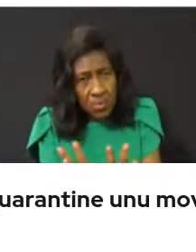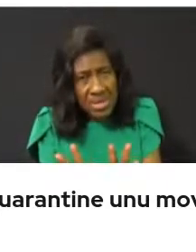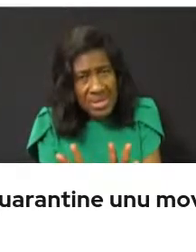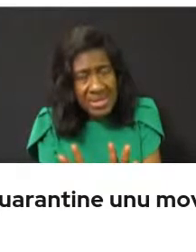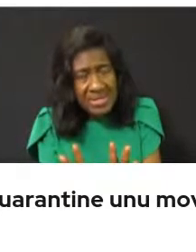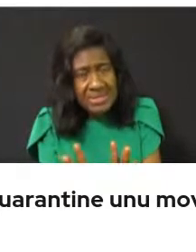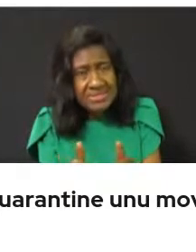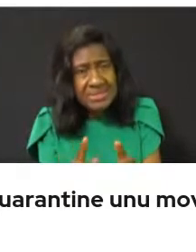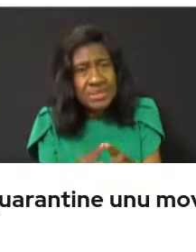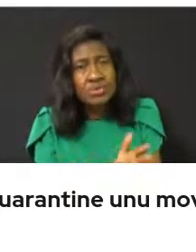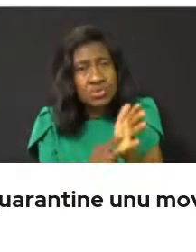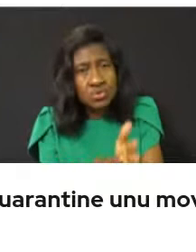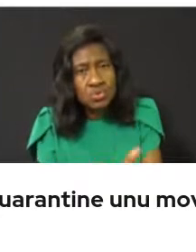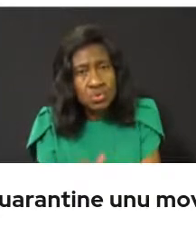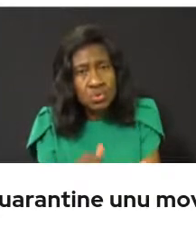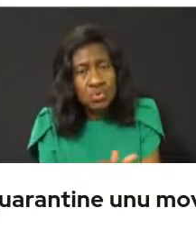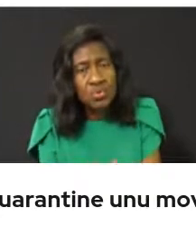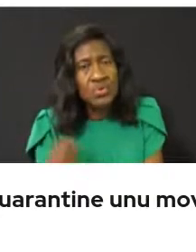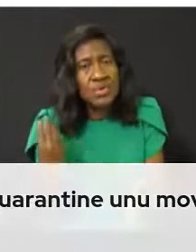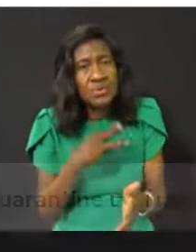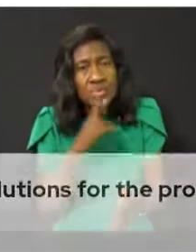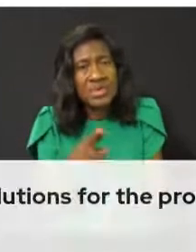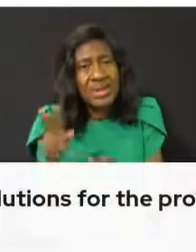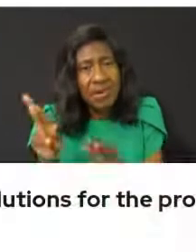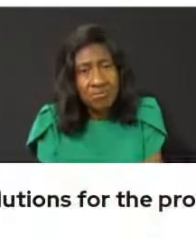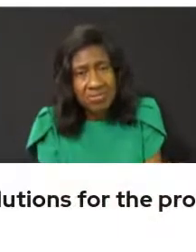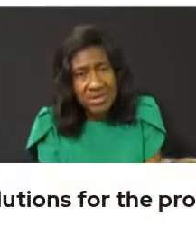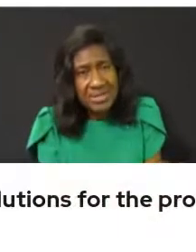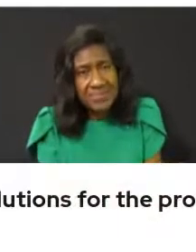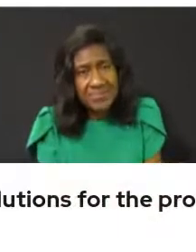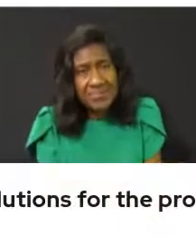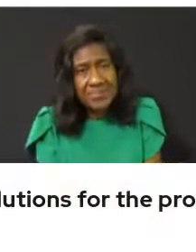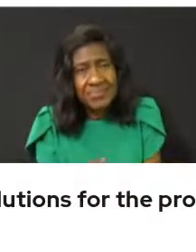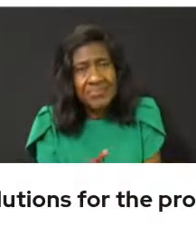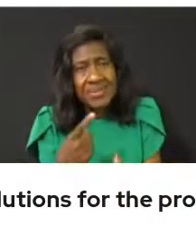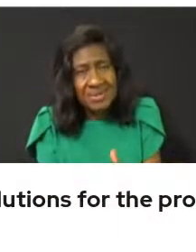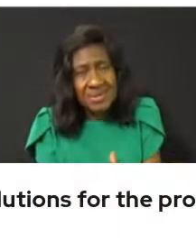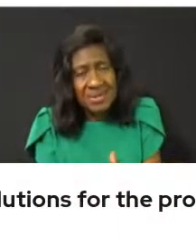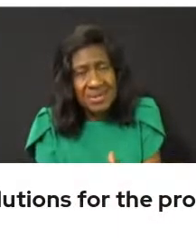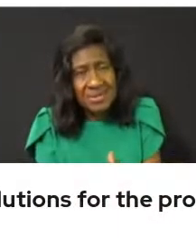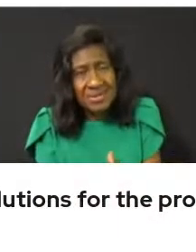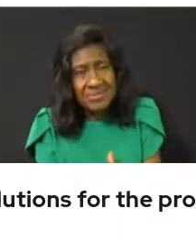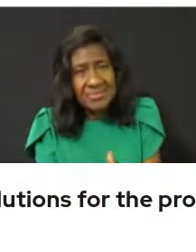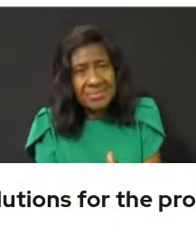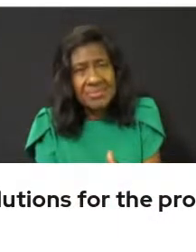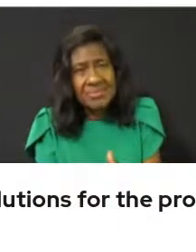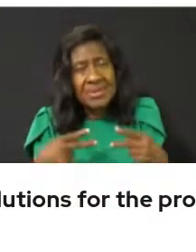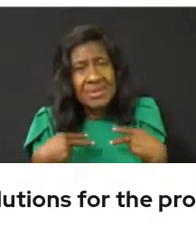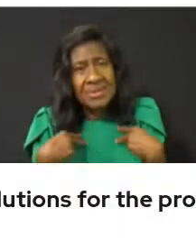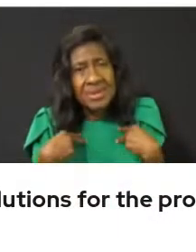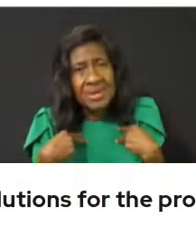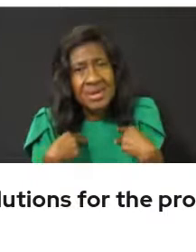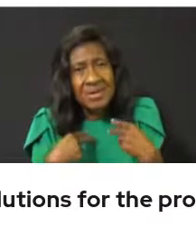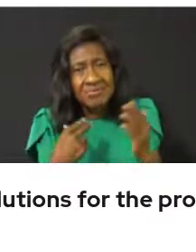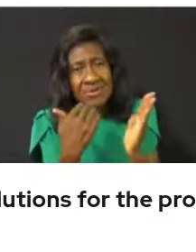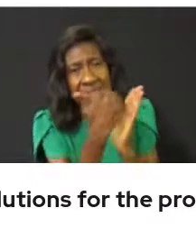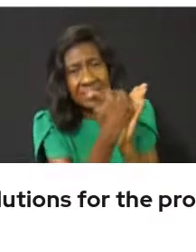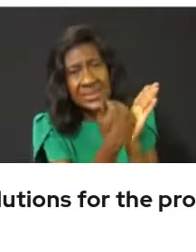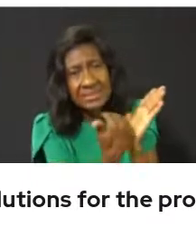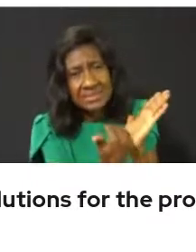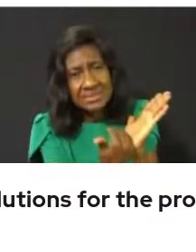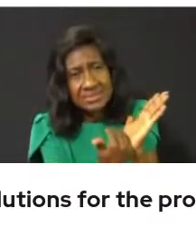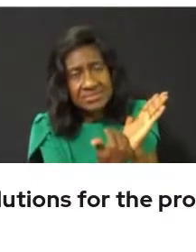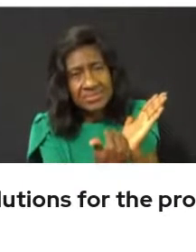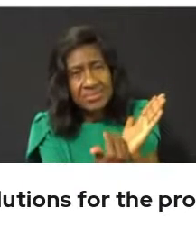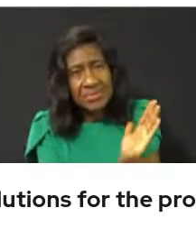of satisfaction are set. And then we have the conditions of satisfaction, and these are a list of